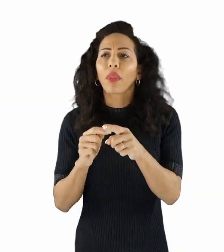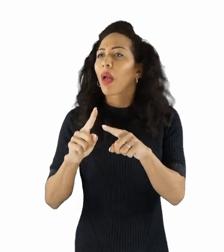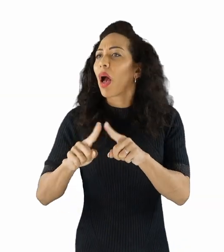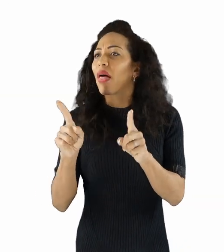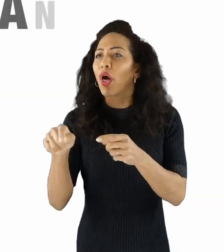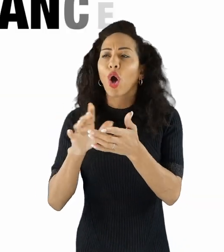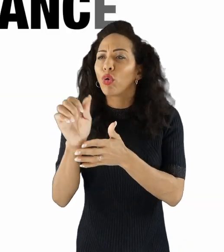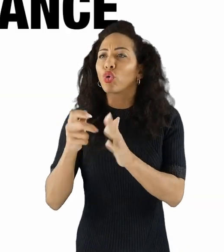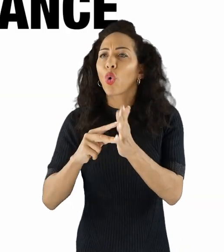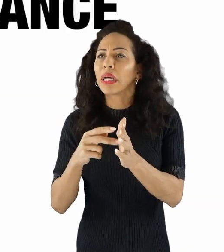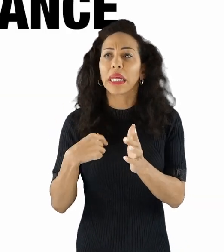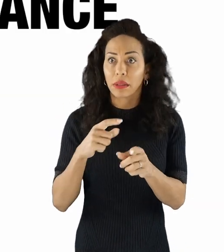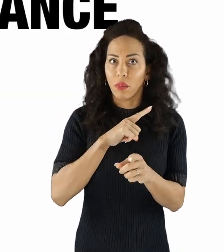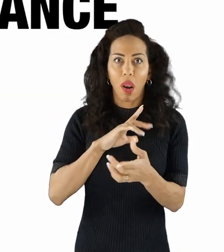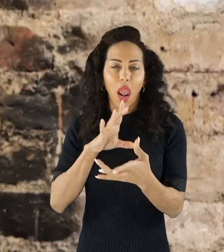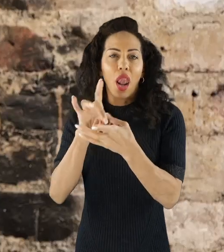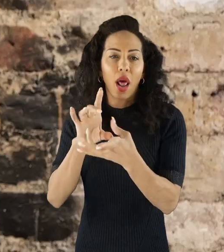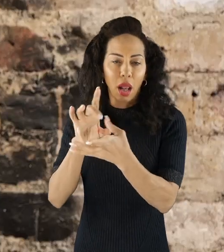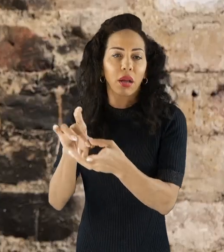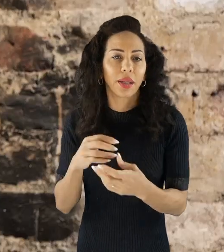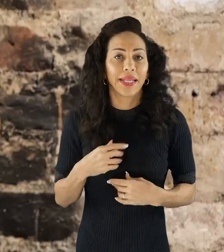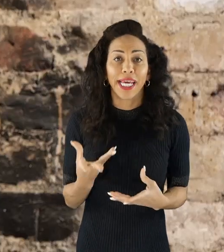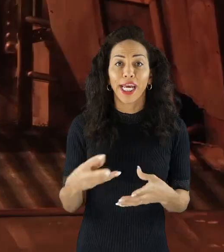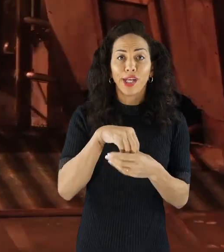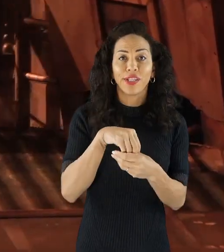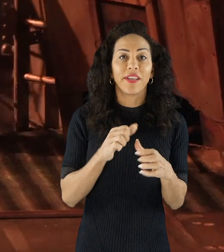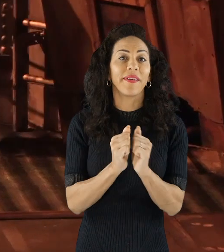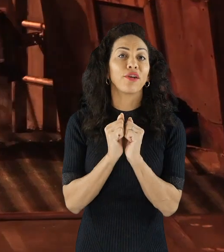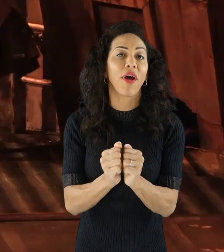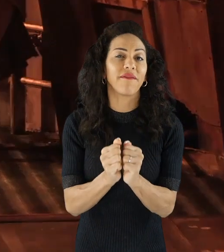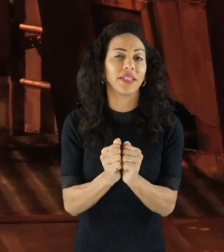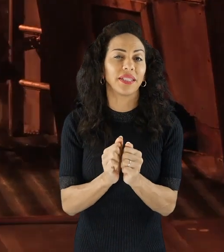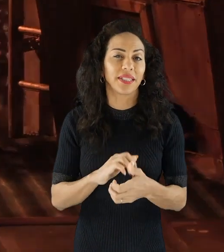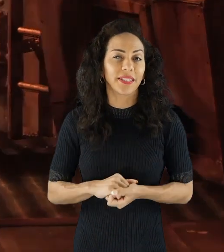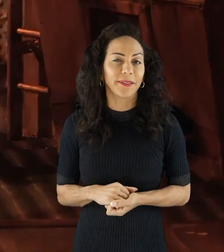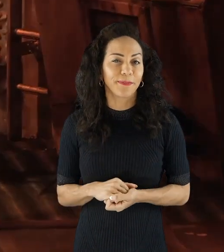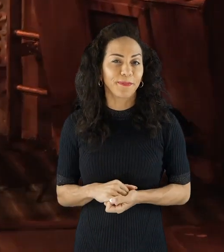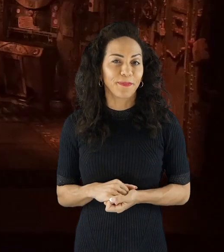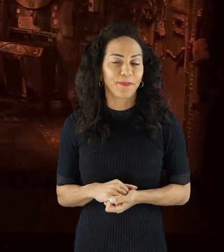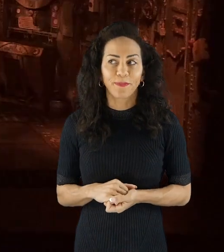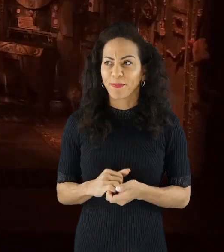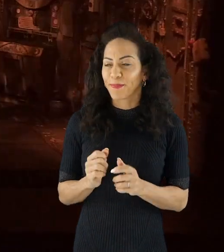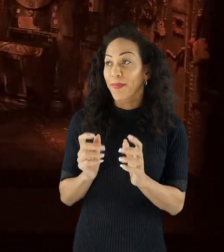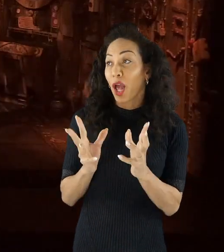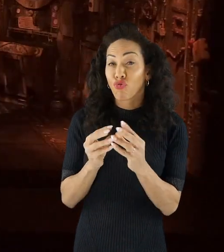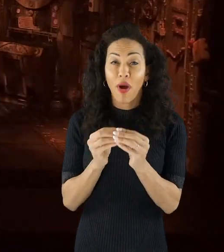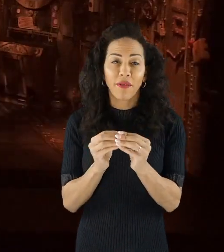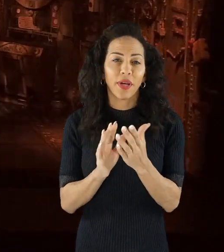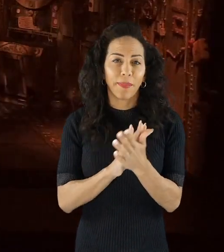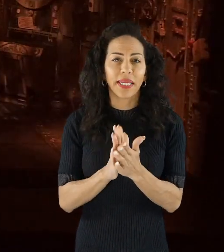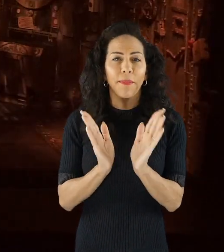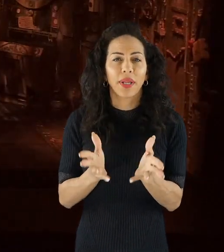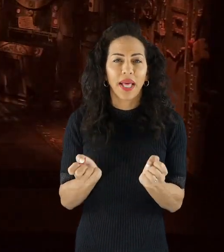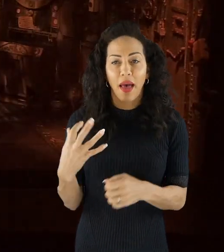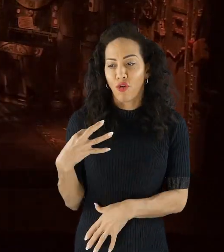with. Inclusivity and relevance. Relevance is that there is